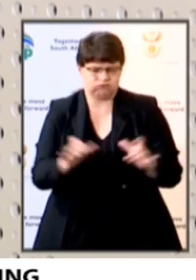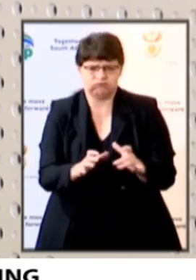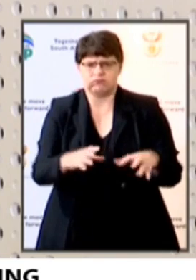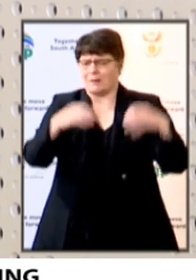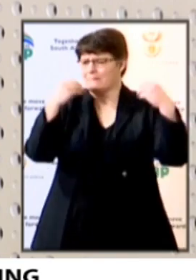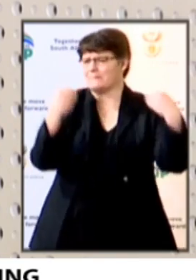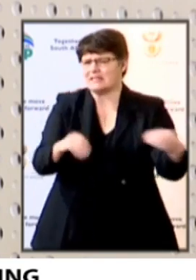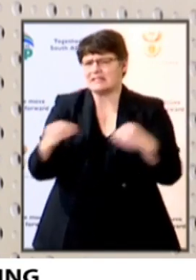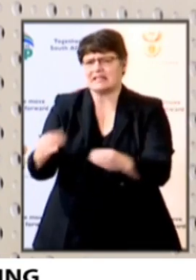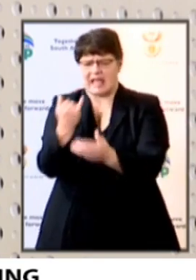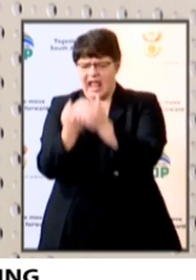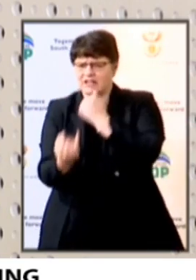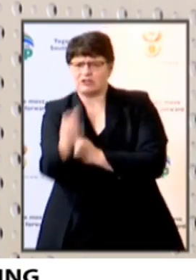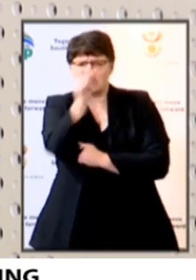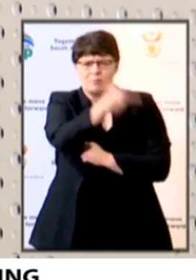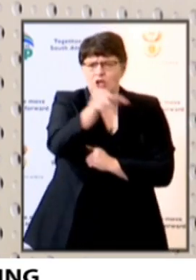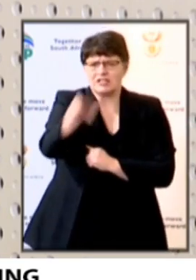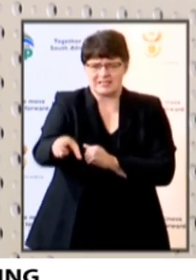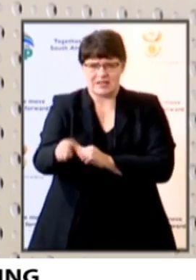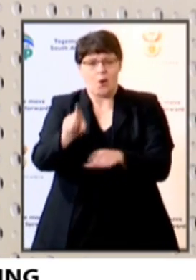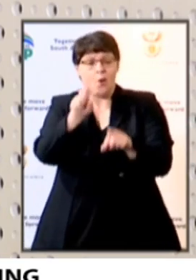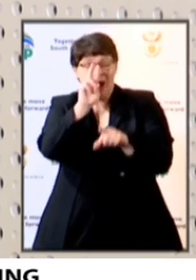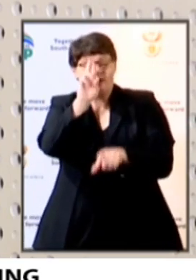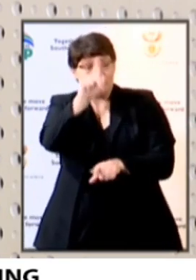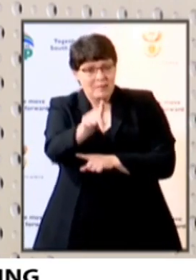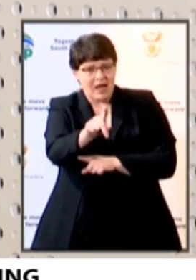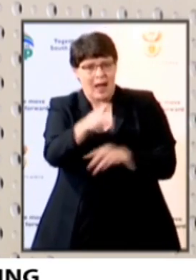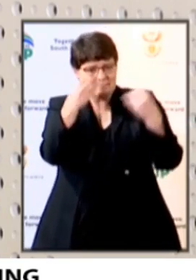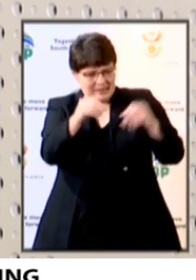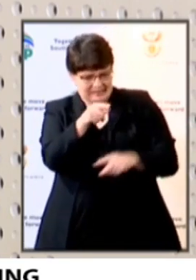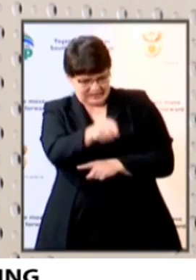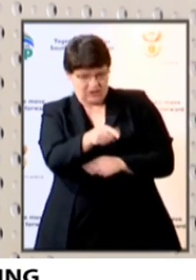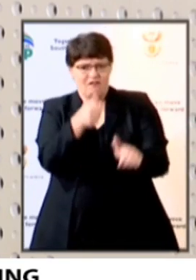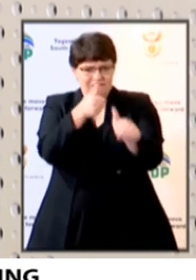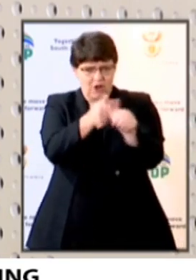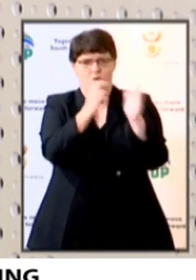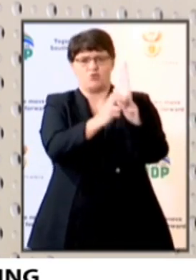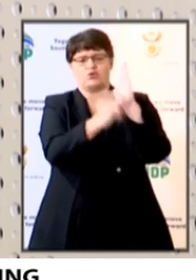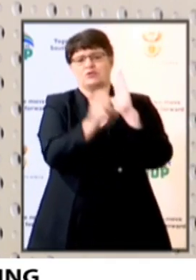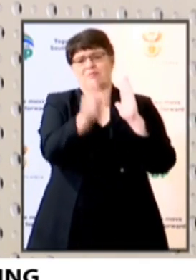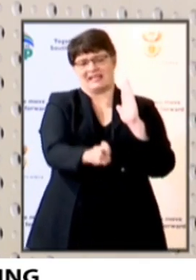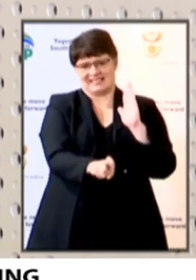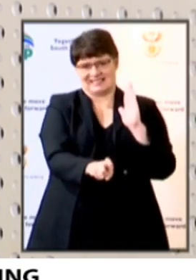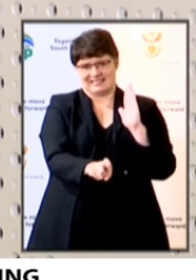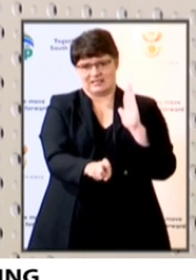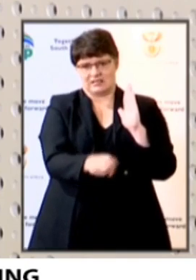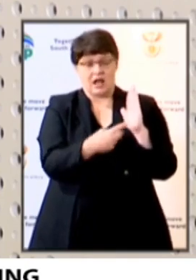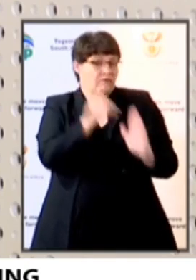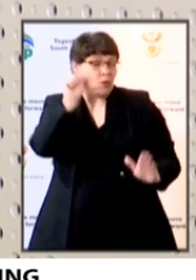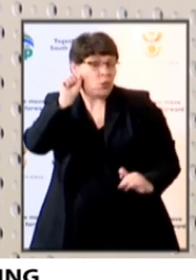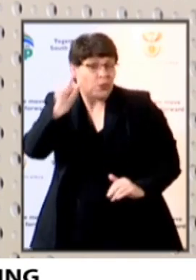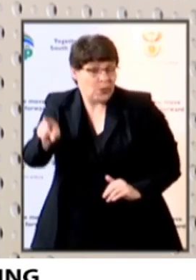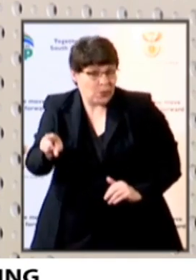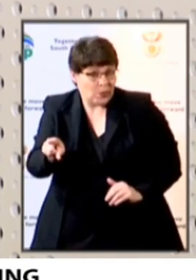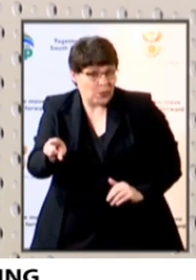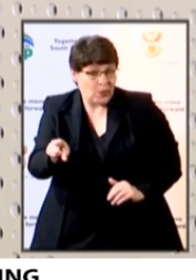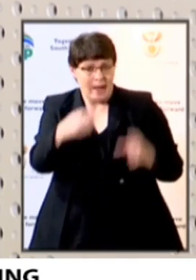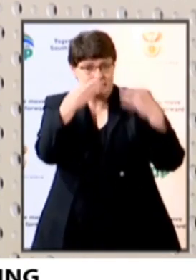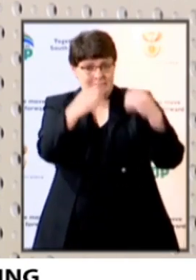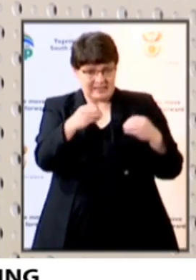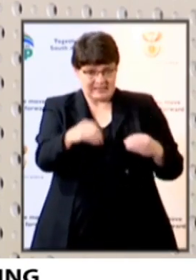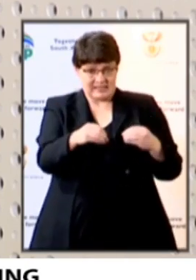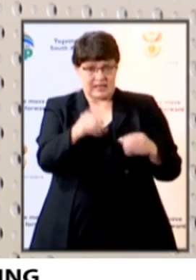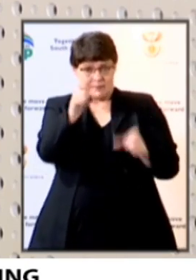companies, because if companies also don't stick to what they are supposed to do, and the infection in a